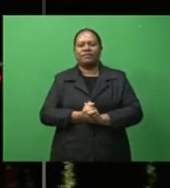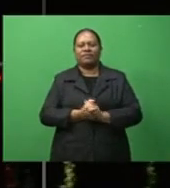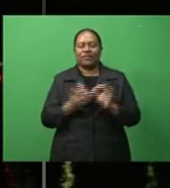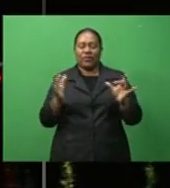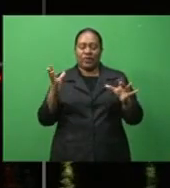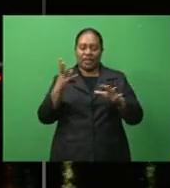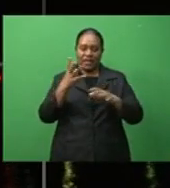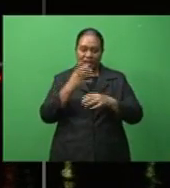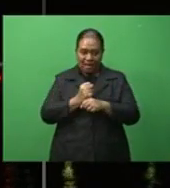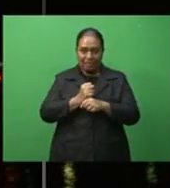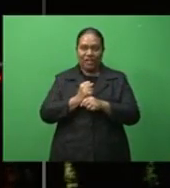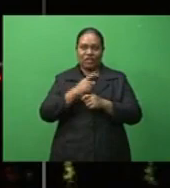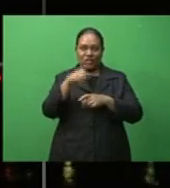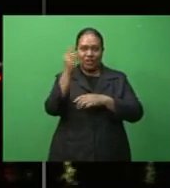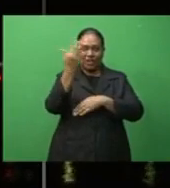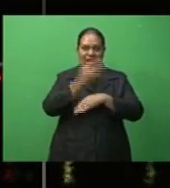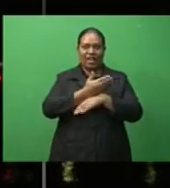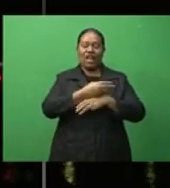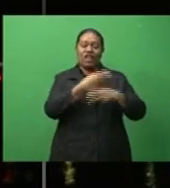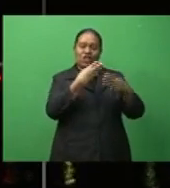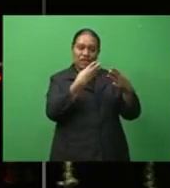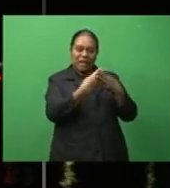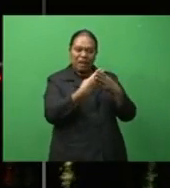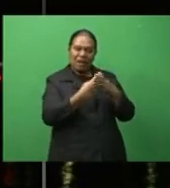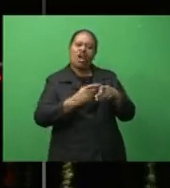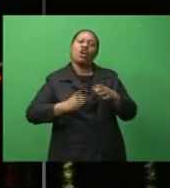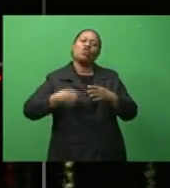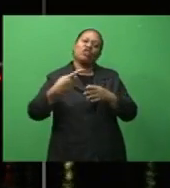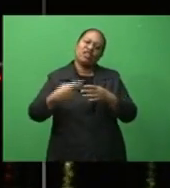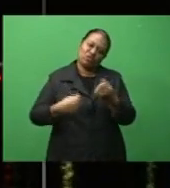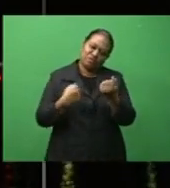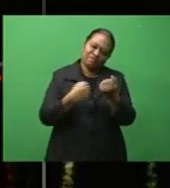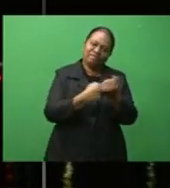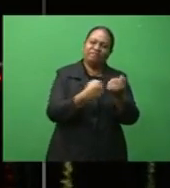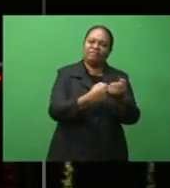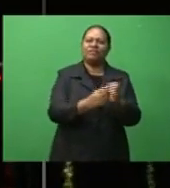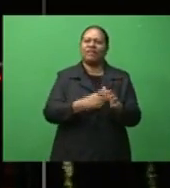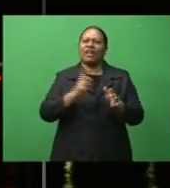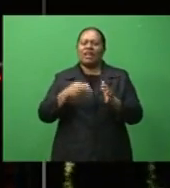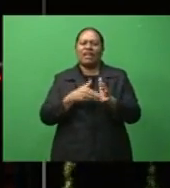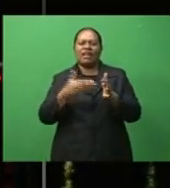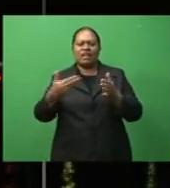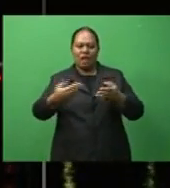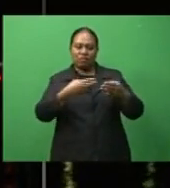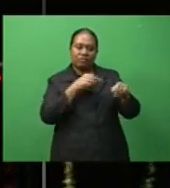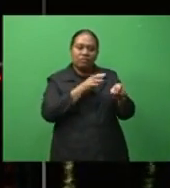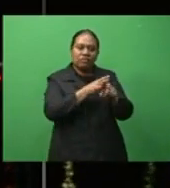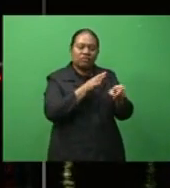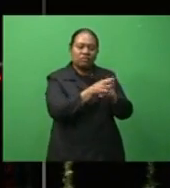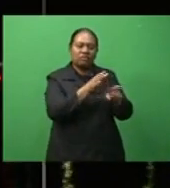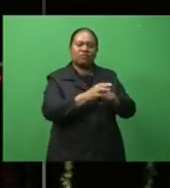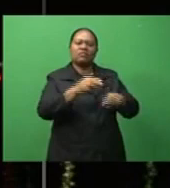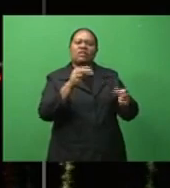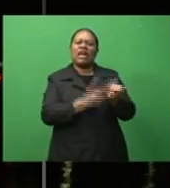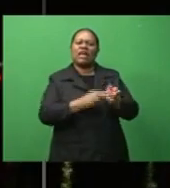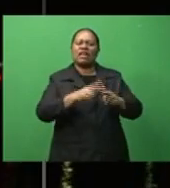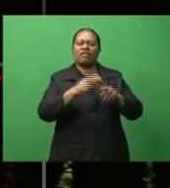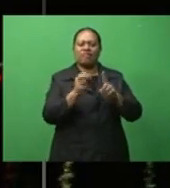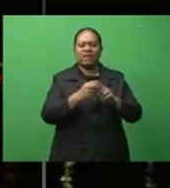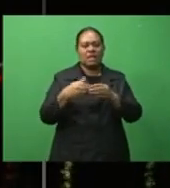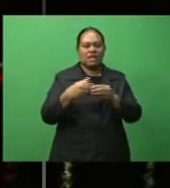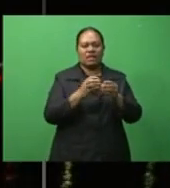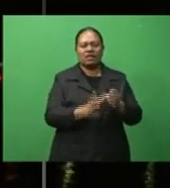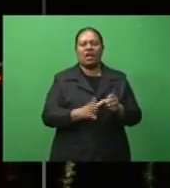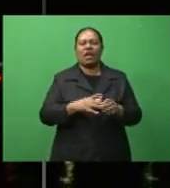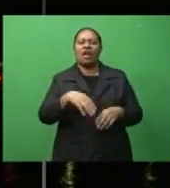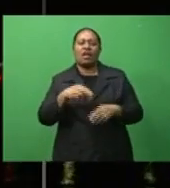Recapping the main stories for tonight, SDLP squabble continues. NFP leader accused of putting health staff morale low. And Fiji Airways